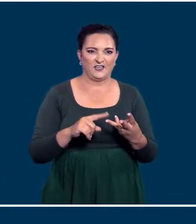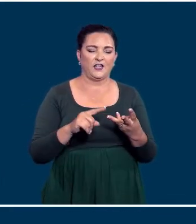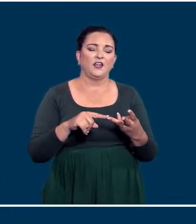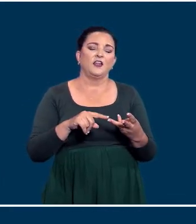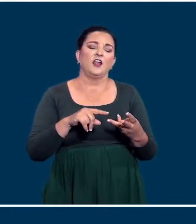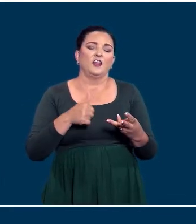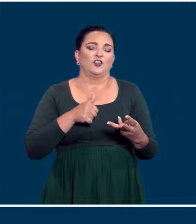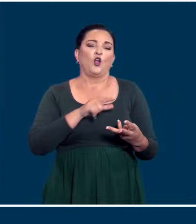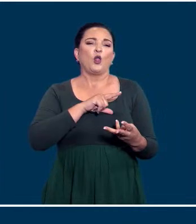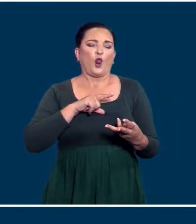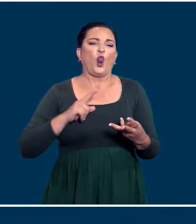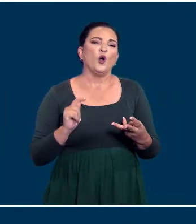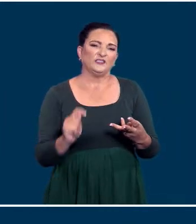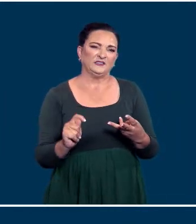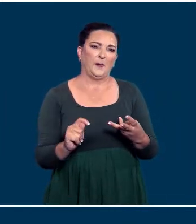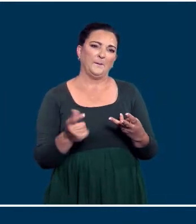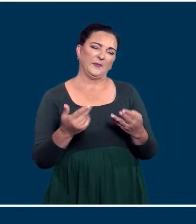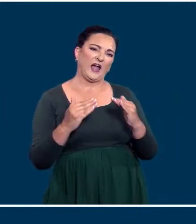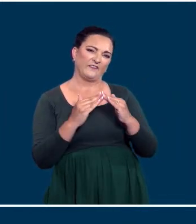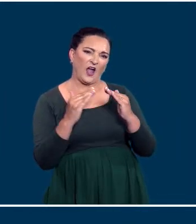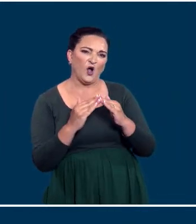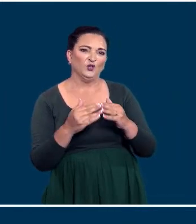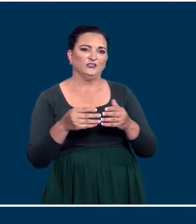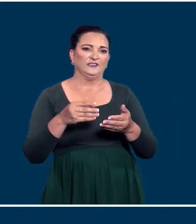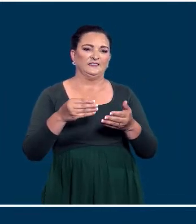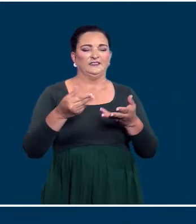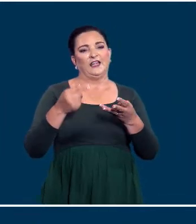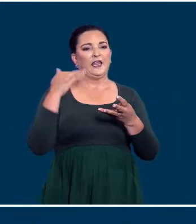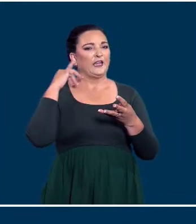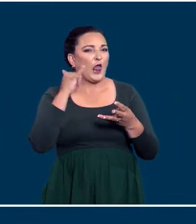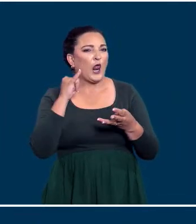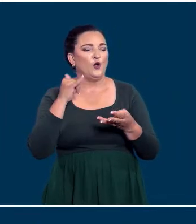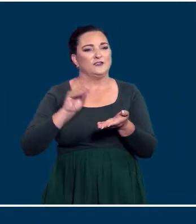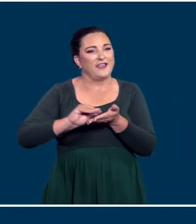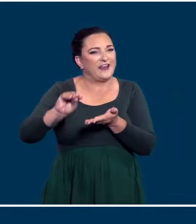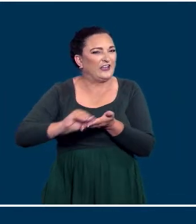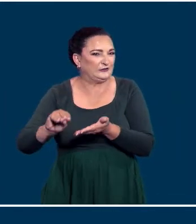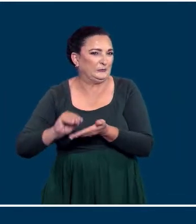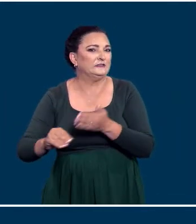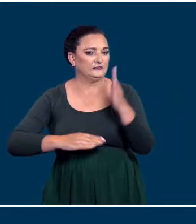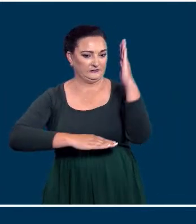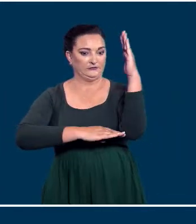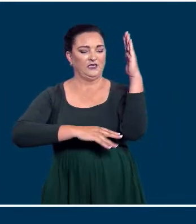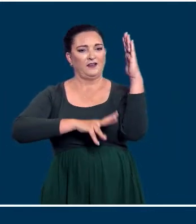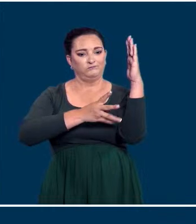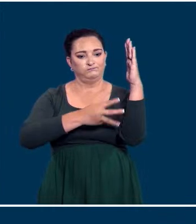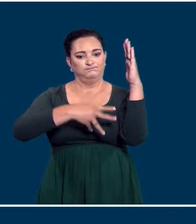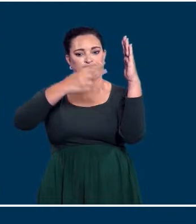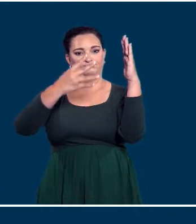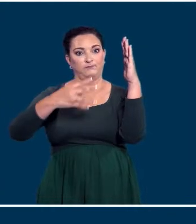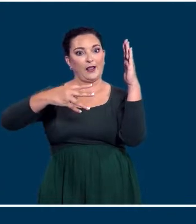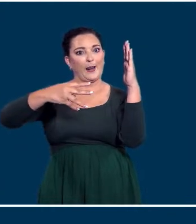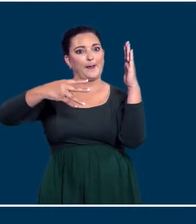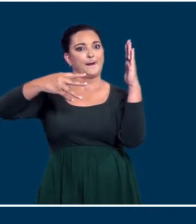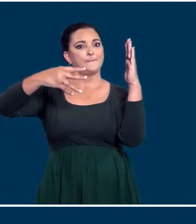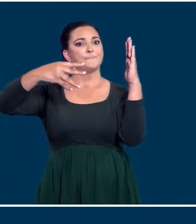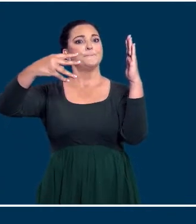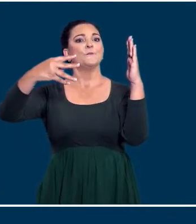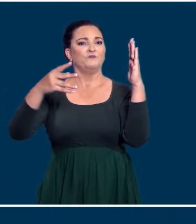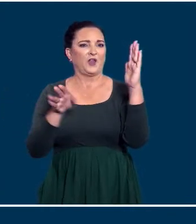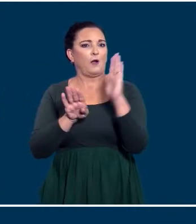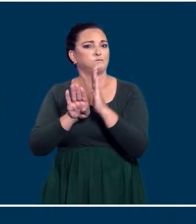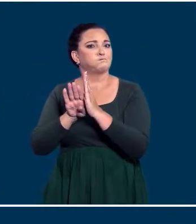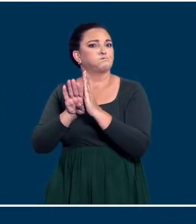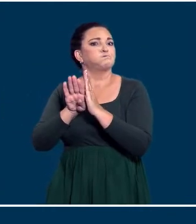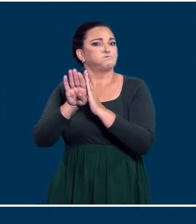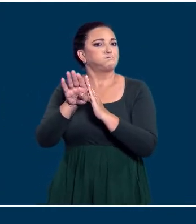housing and that kind of investment, is in yellow, and that still remains. It's picked up quite a bit, and it's in positive territory, but